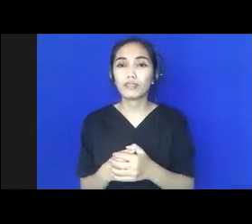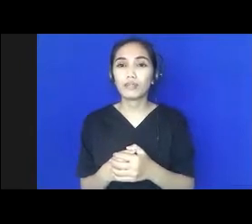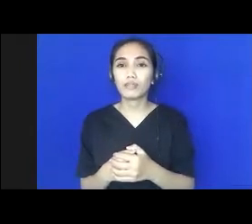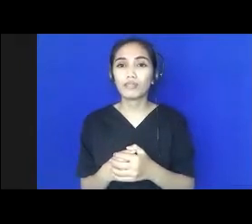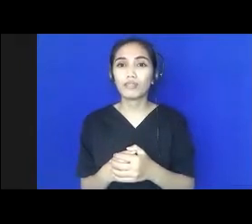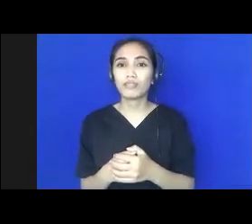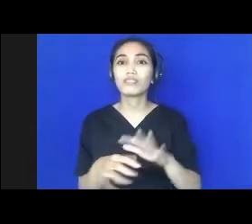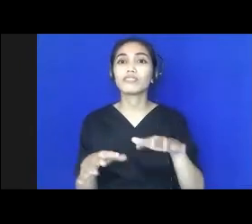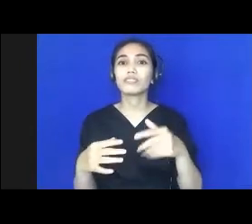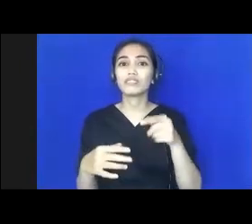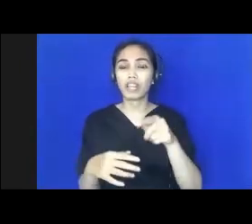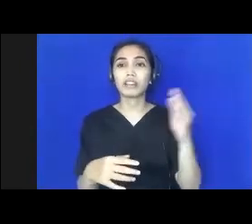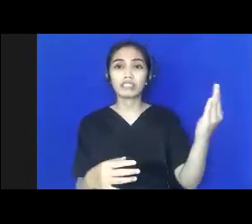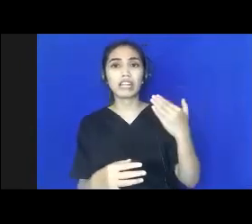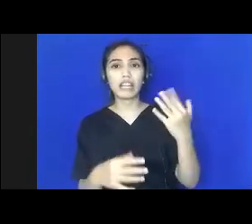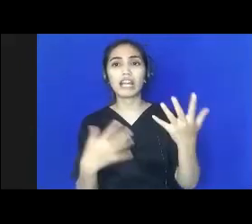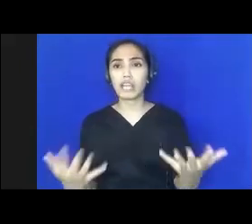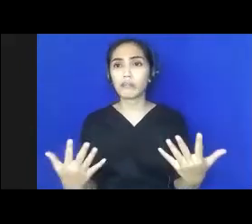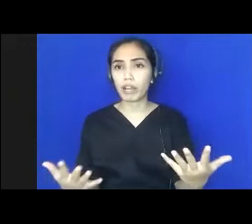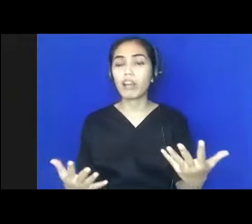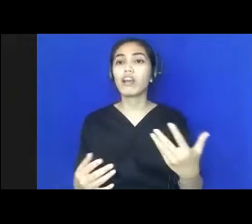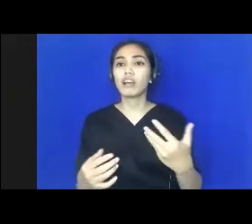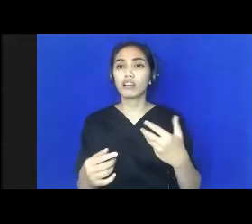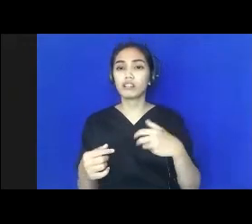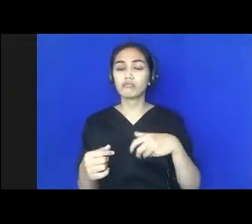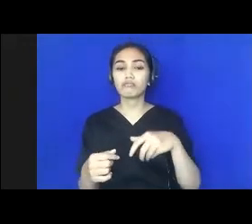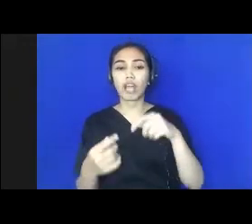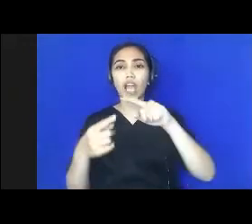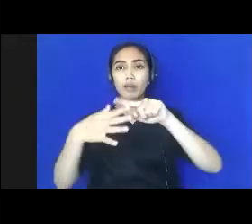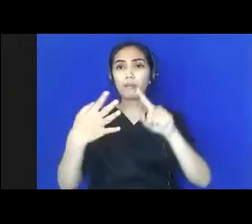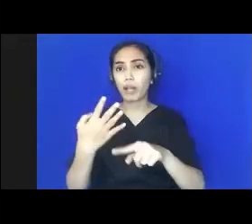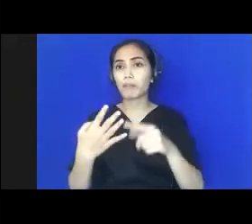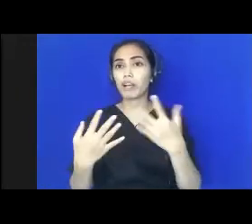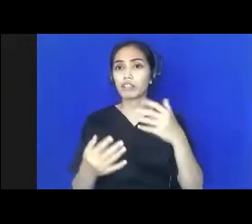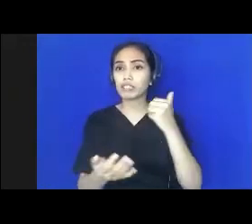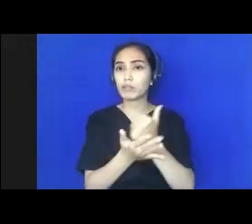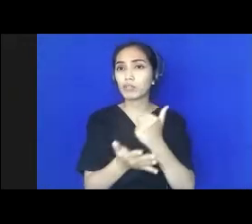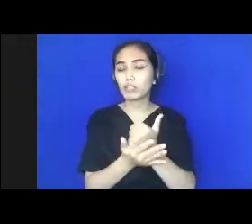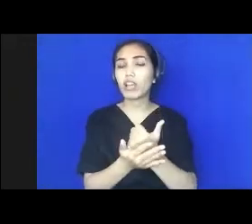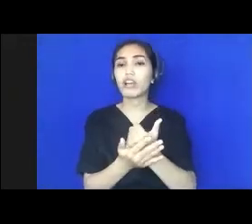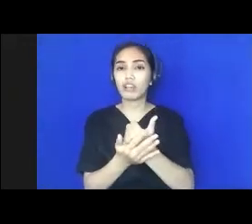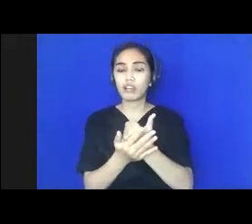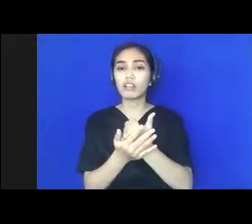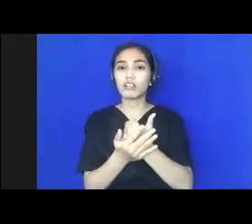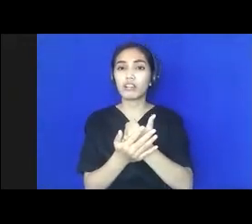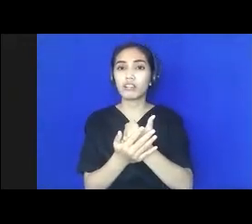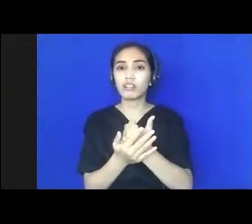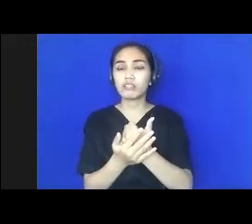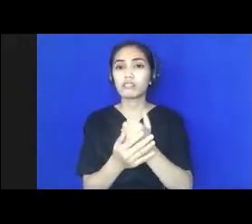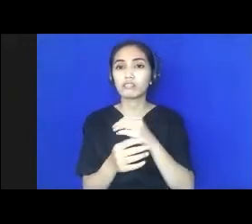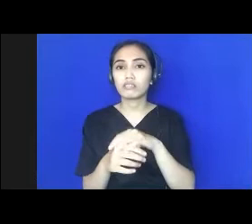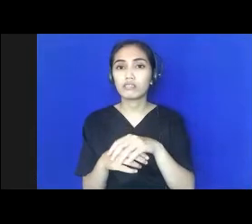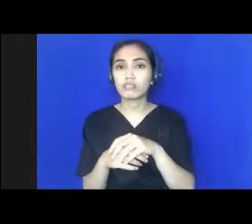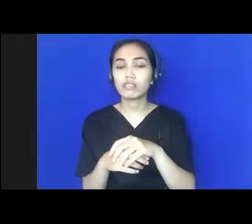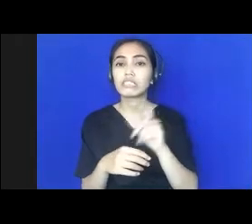Yeah, so the challenges. Some of the challenges were actually making sure there were supplies of iron tablets,